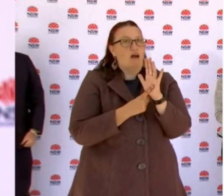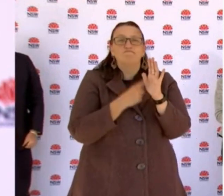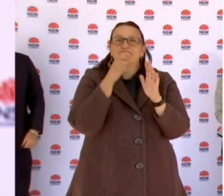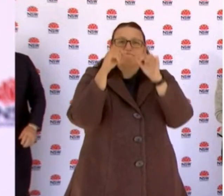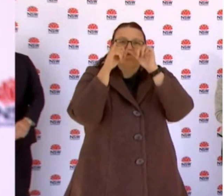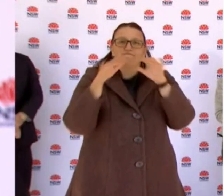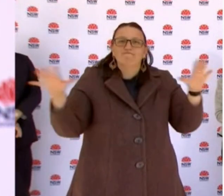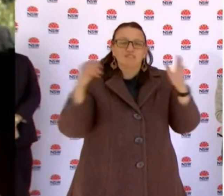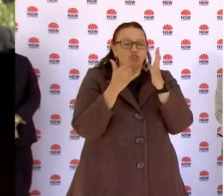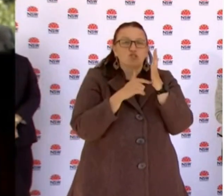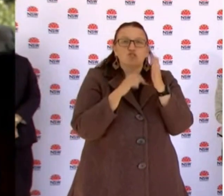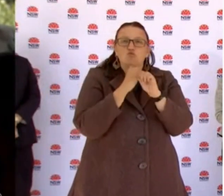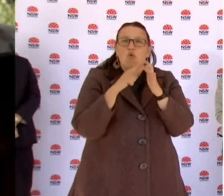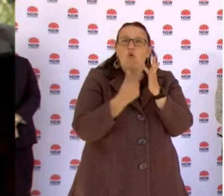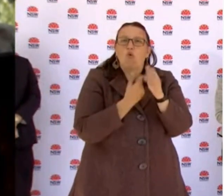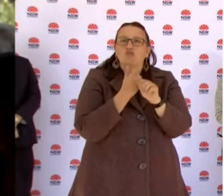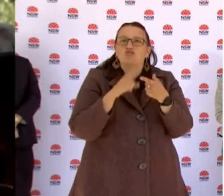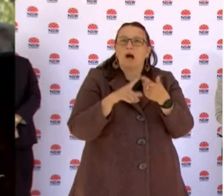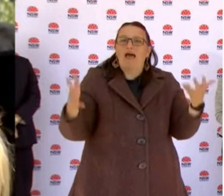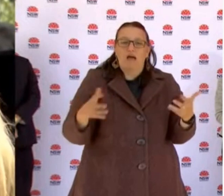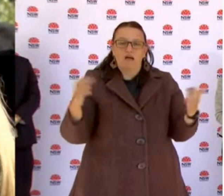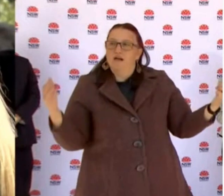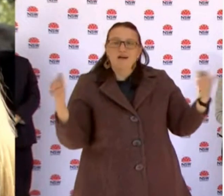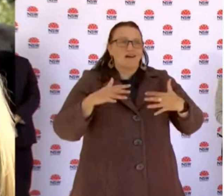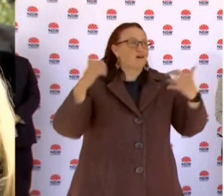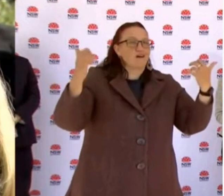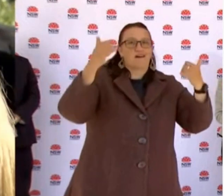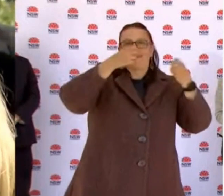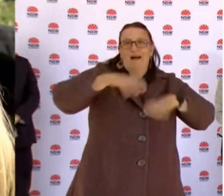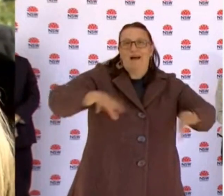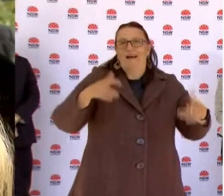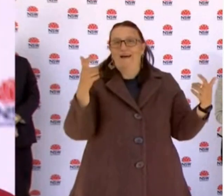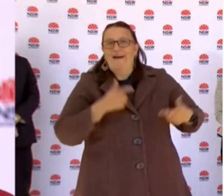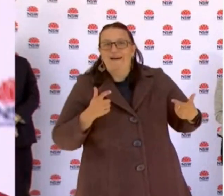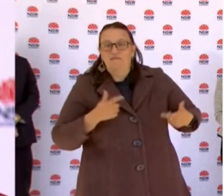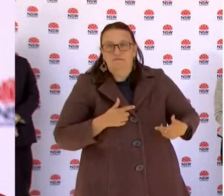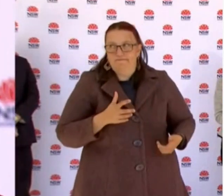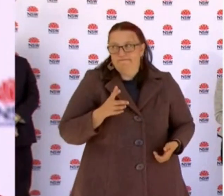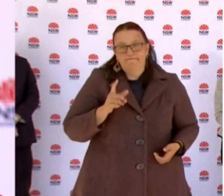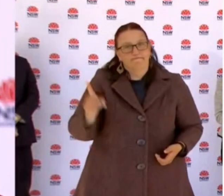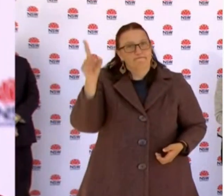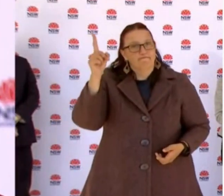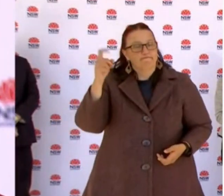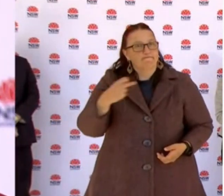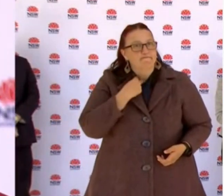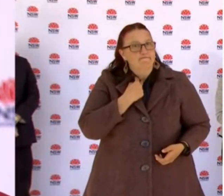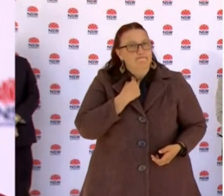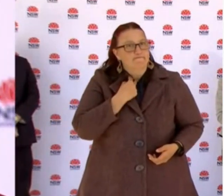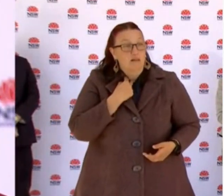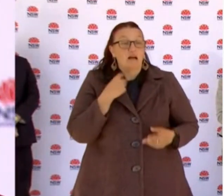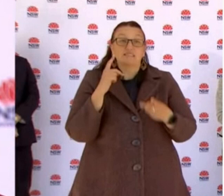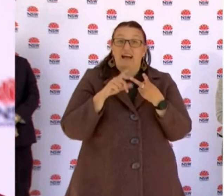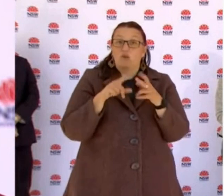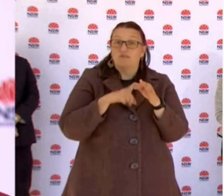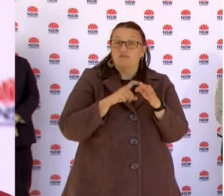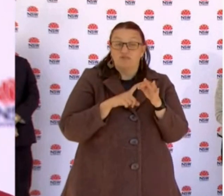players having that gathering? And secondly, will Sydney be hosting Origin next week? Firstly, it's disappointing when